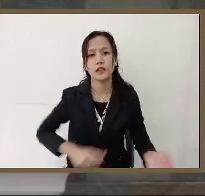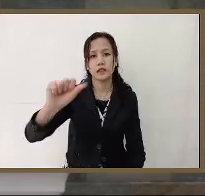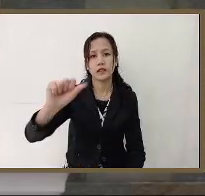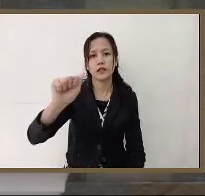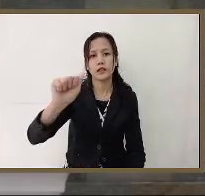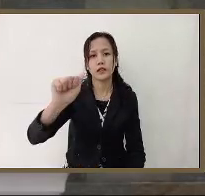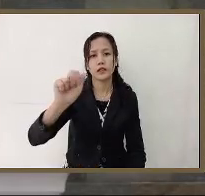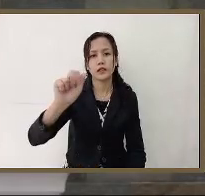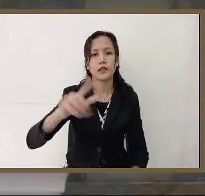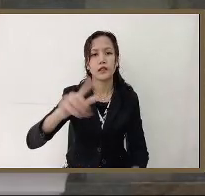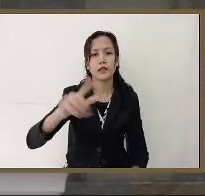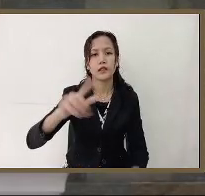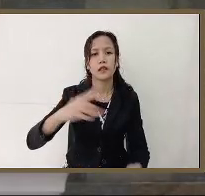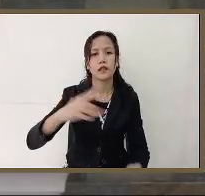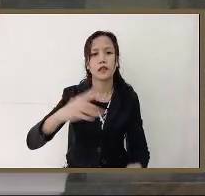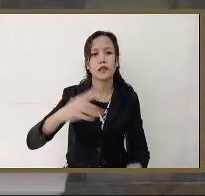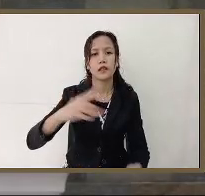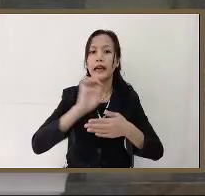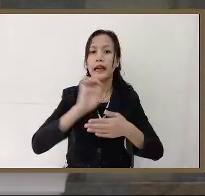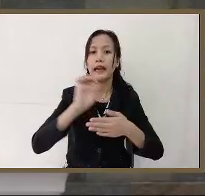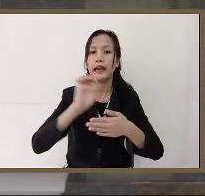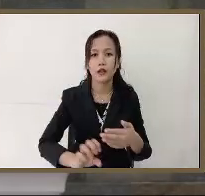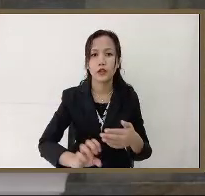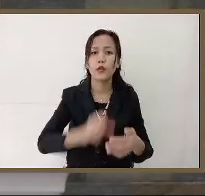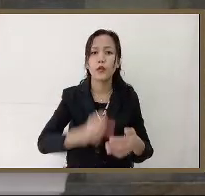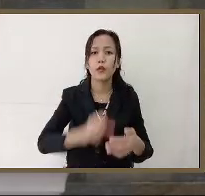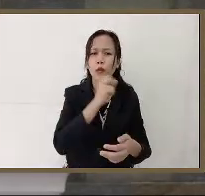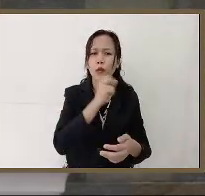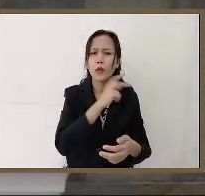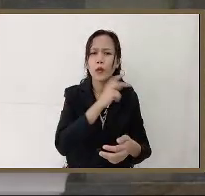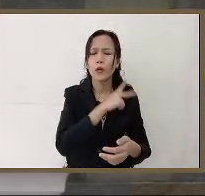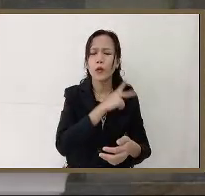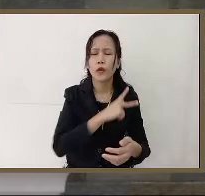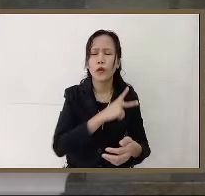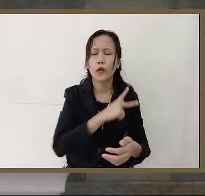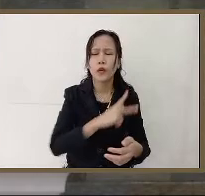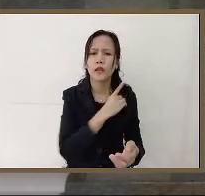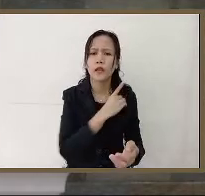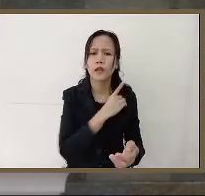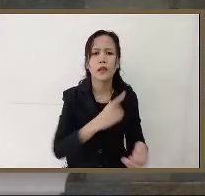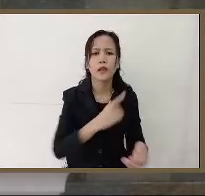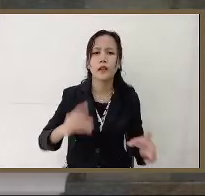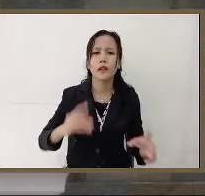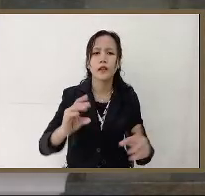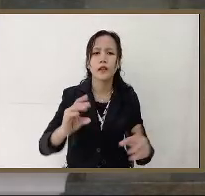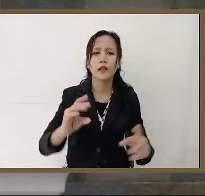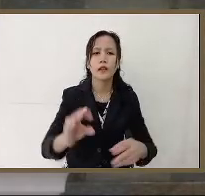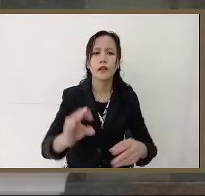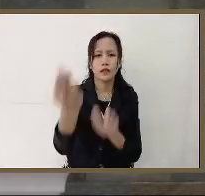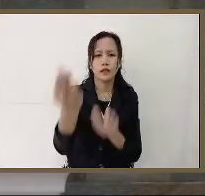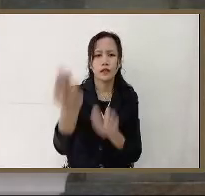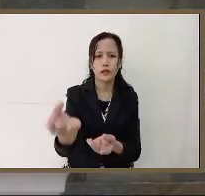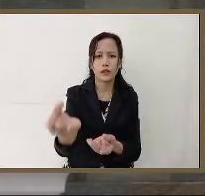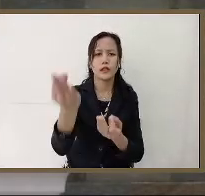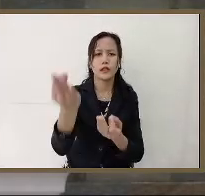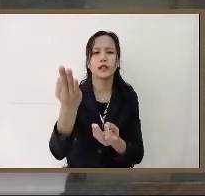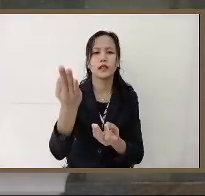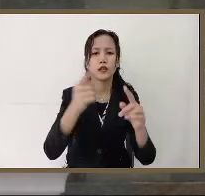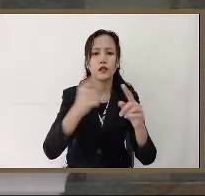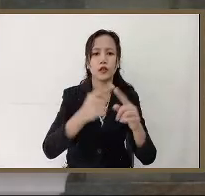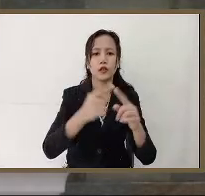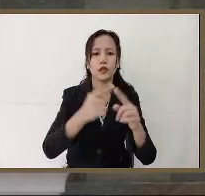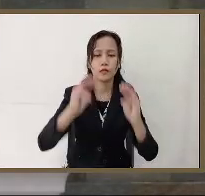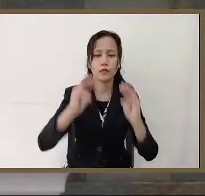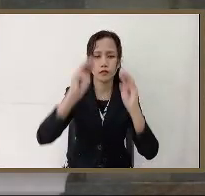na nag-offer ng sacrifice sa Mount Moriah para sa for the occasion na matigil ang